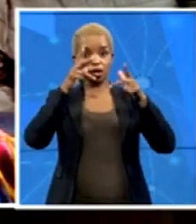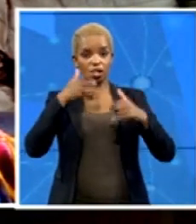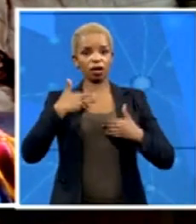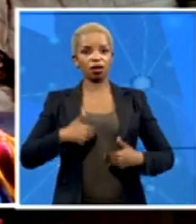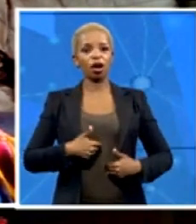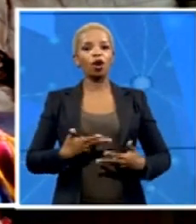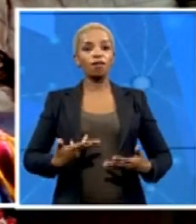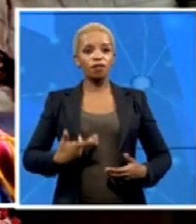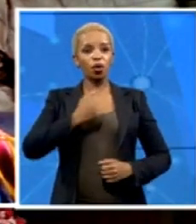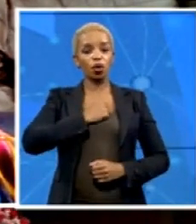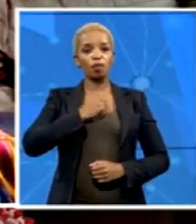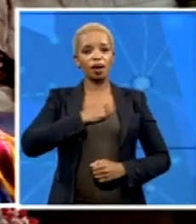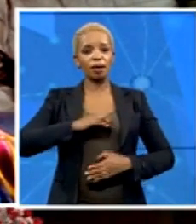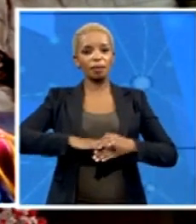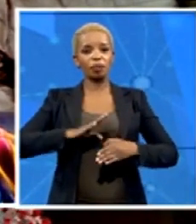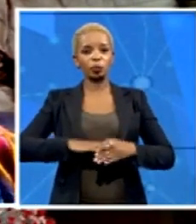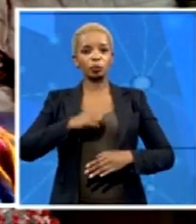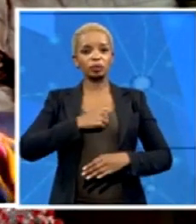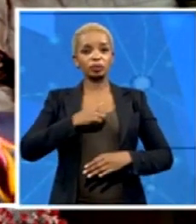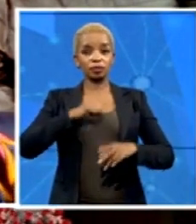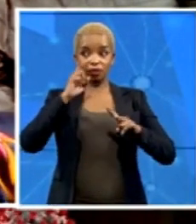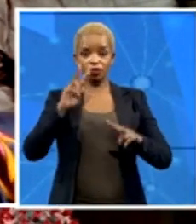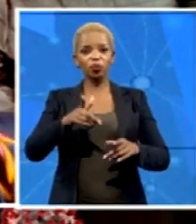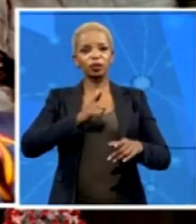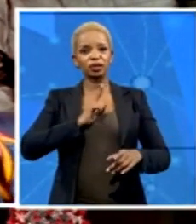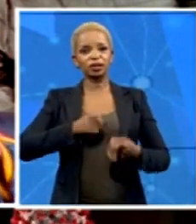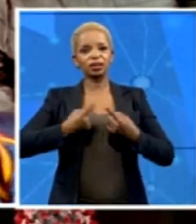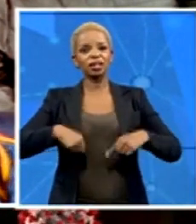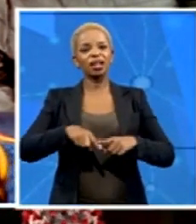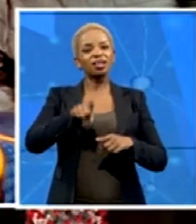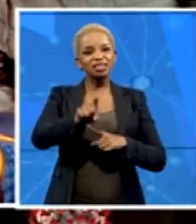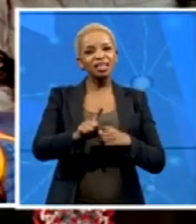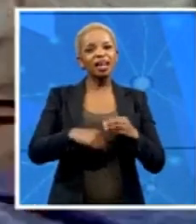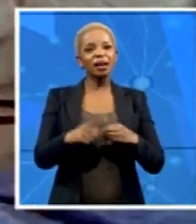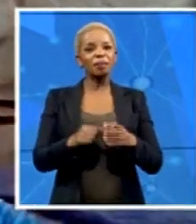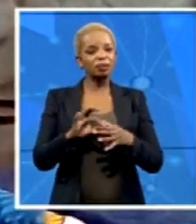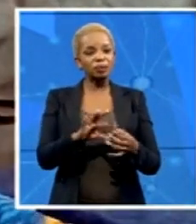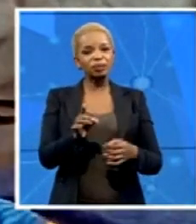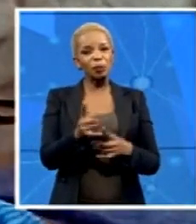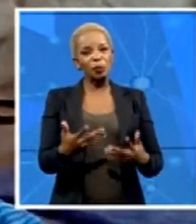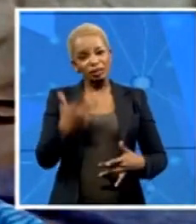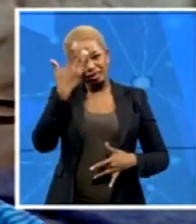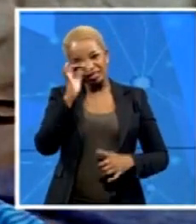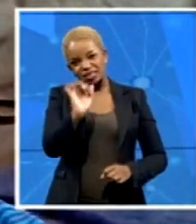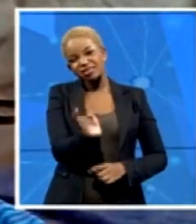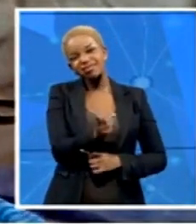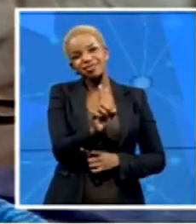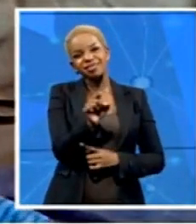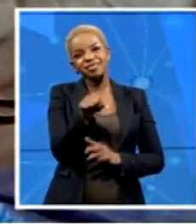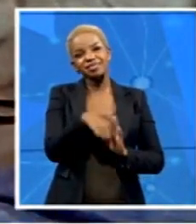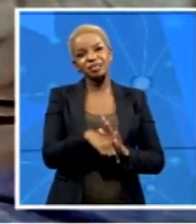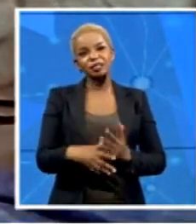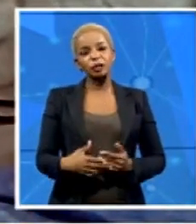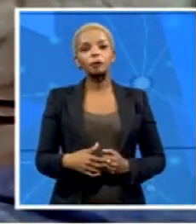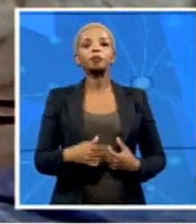is myasthenia gravis all about? So myasthenia gravis is a neuromuscular autoimmune condition.